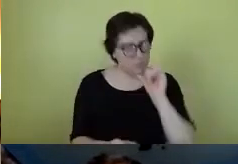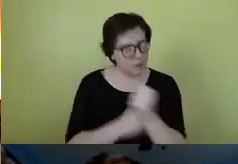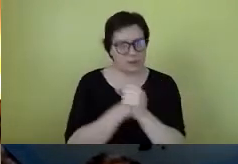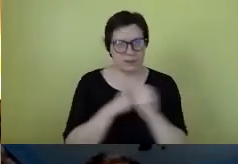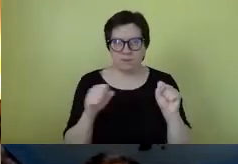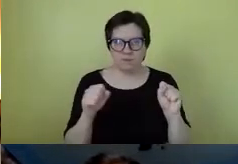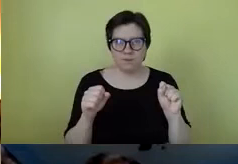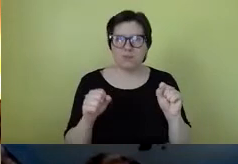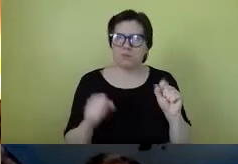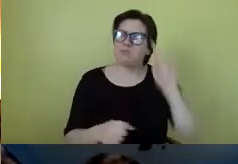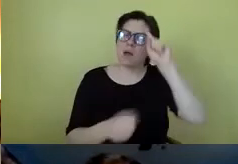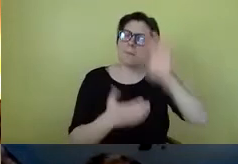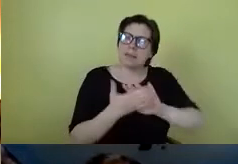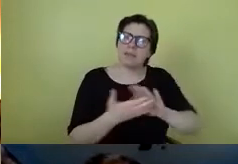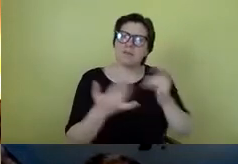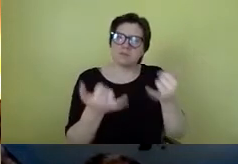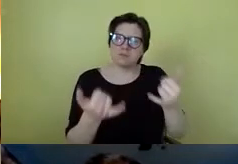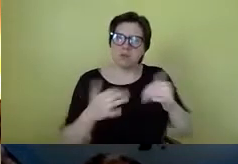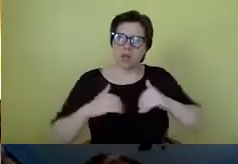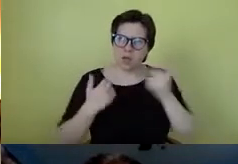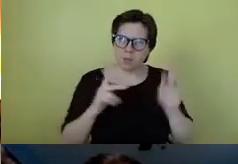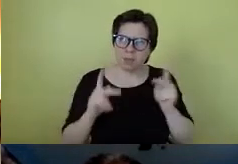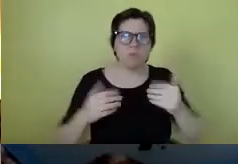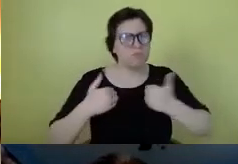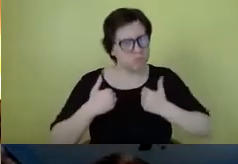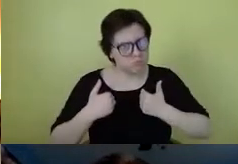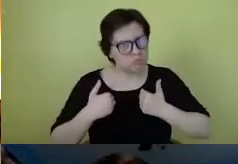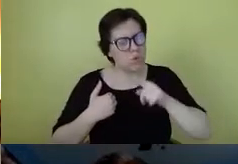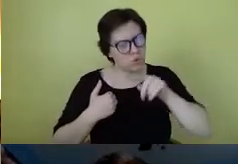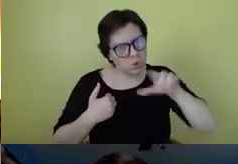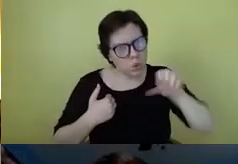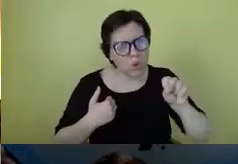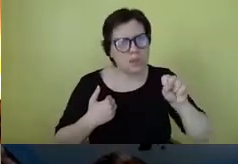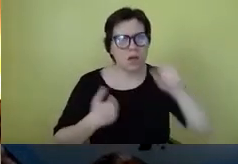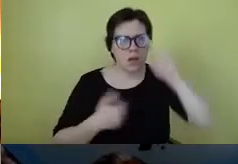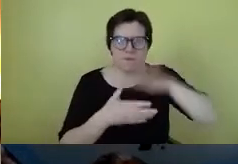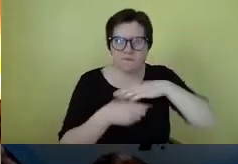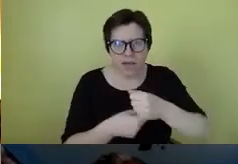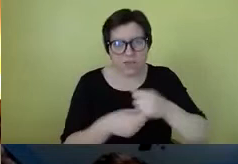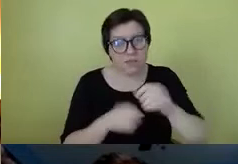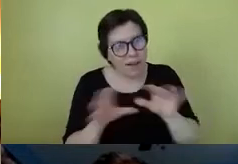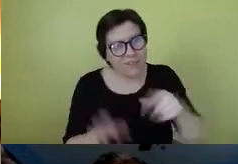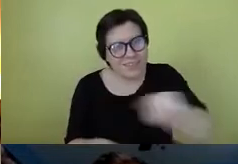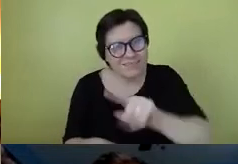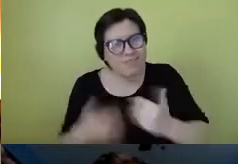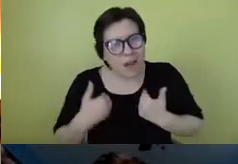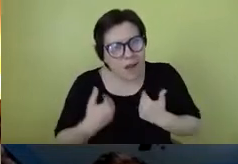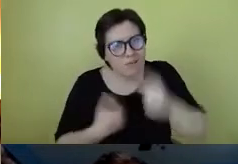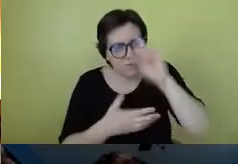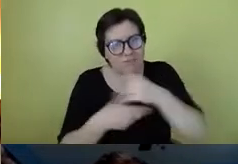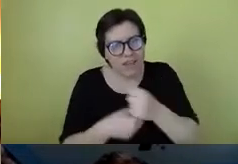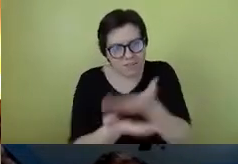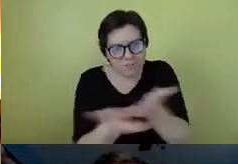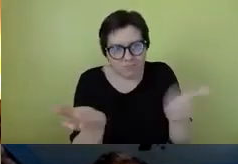young people have the tools and the faith, obviously I'm talking with young people of faith, that